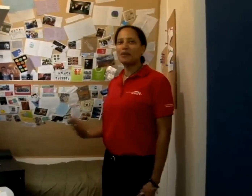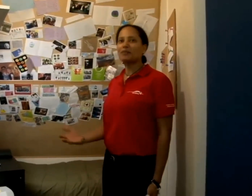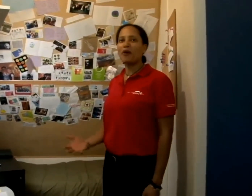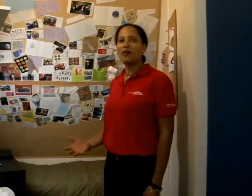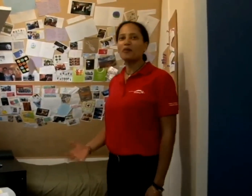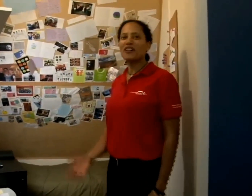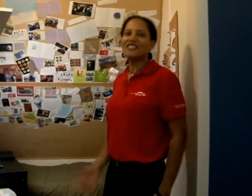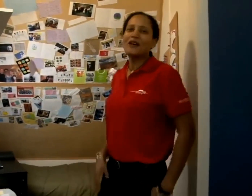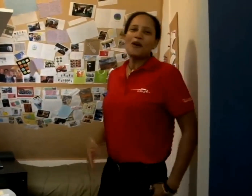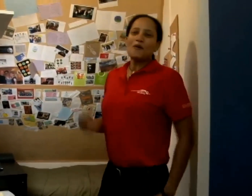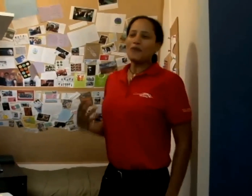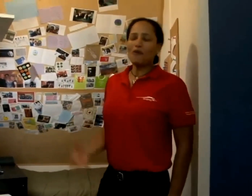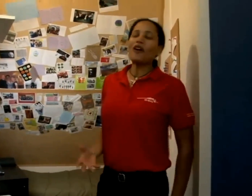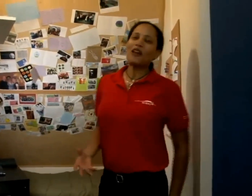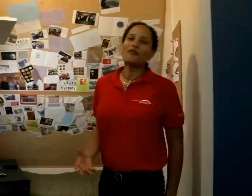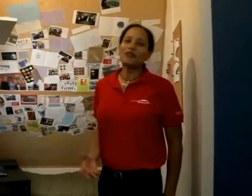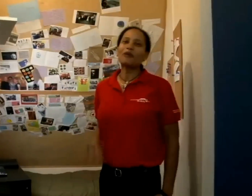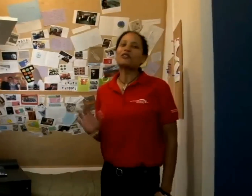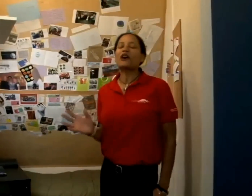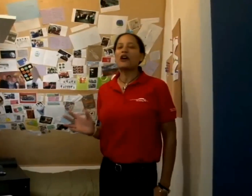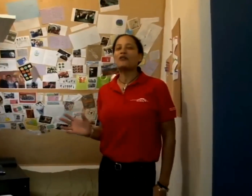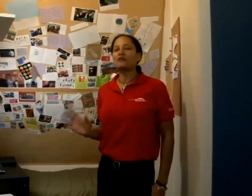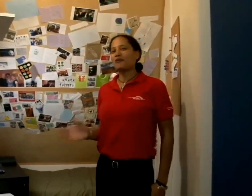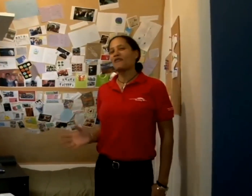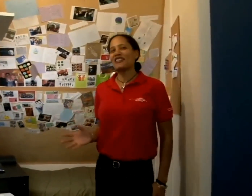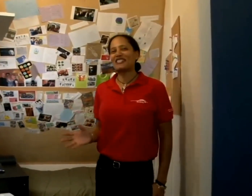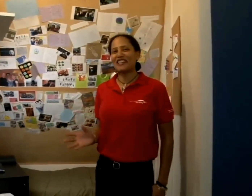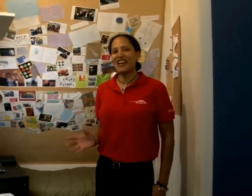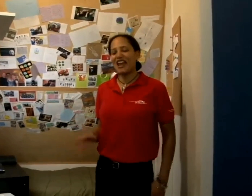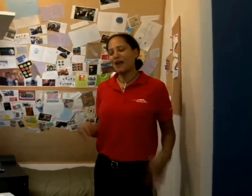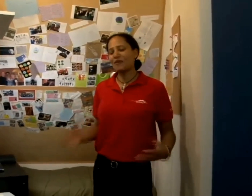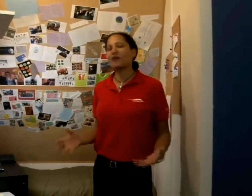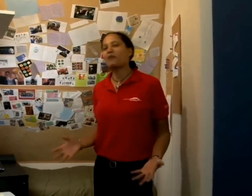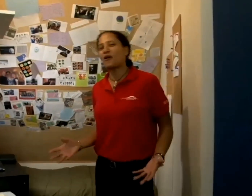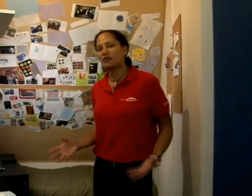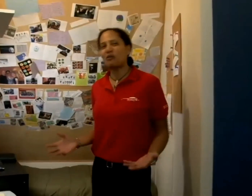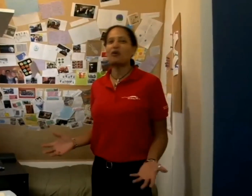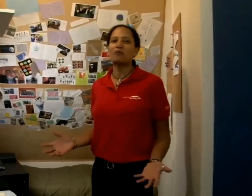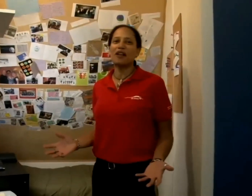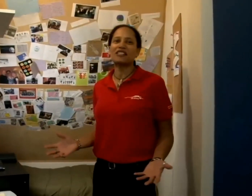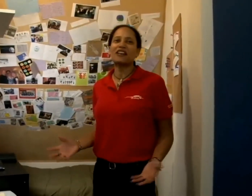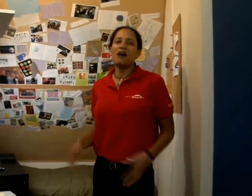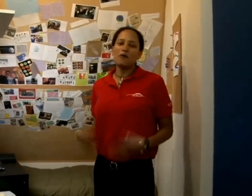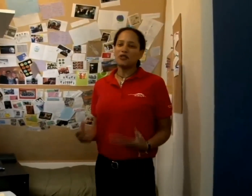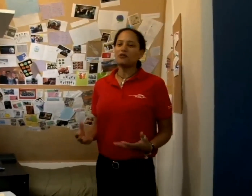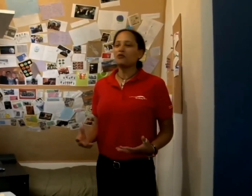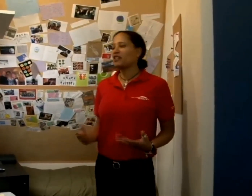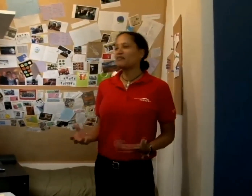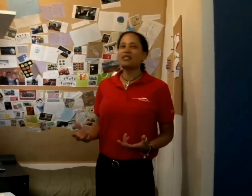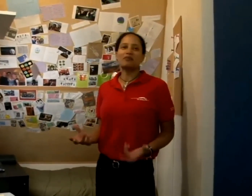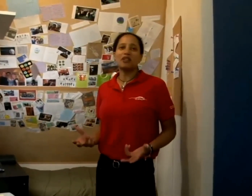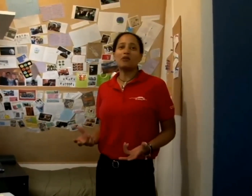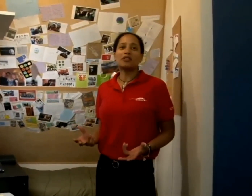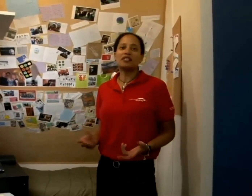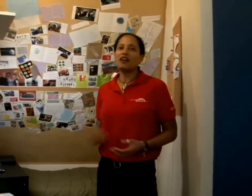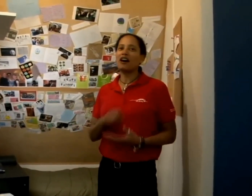it, and the best part was before I left, I put a shout out to my friends saying, hey, I'm going to Mars for 4 months. Would you